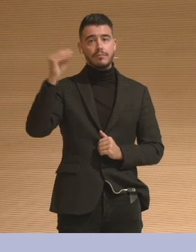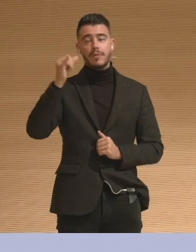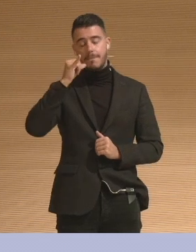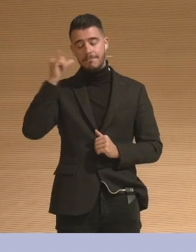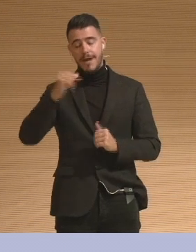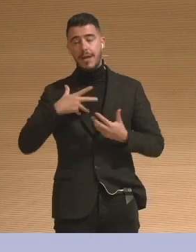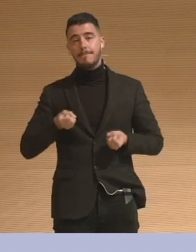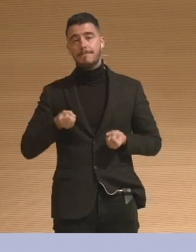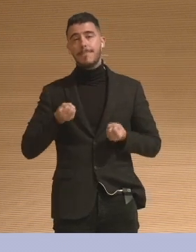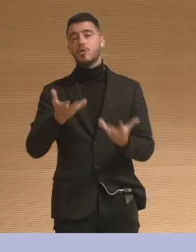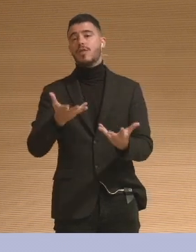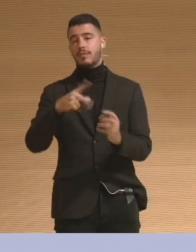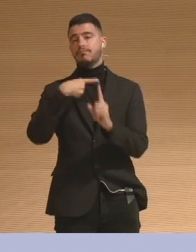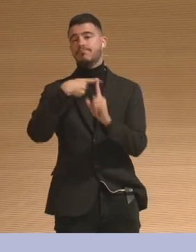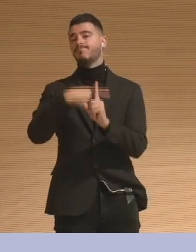presentation.